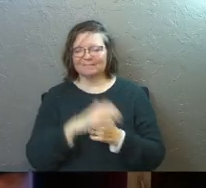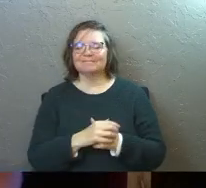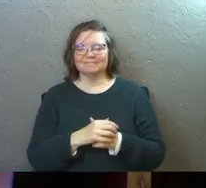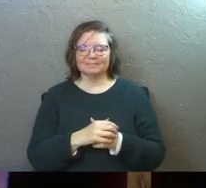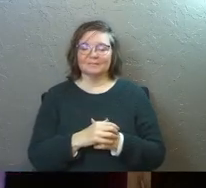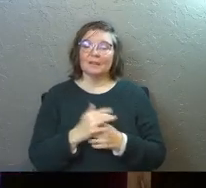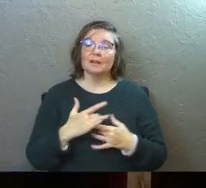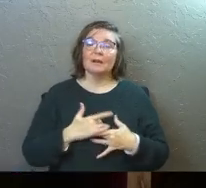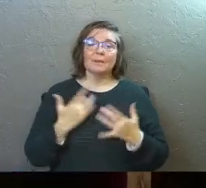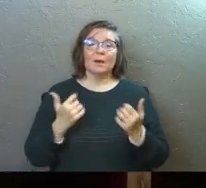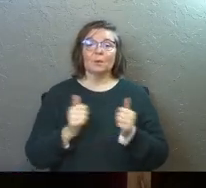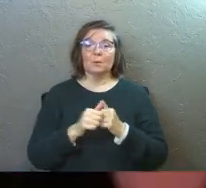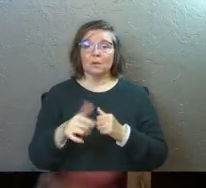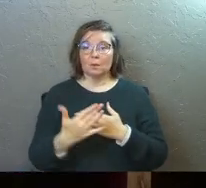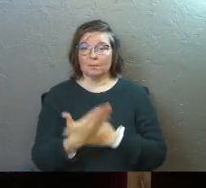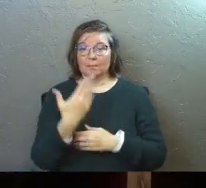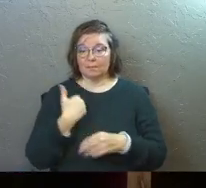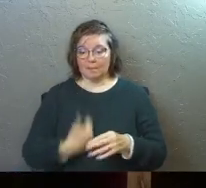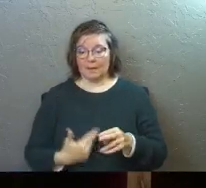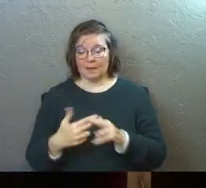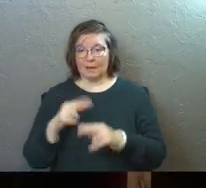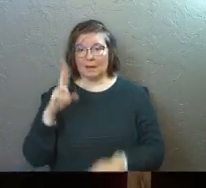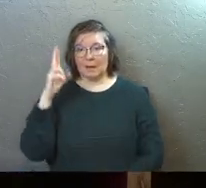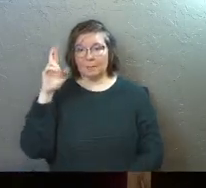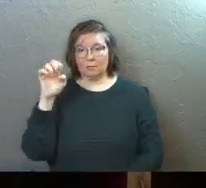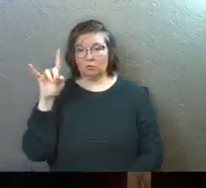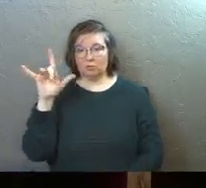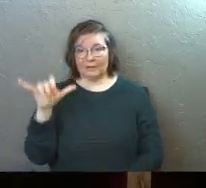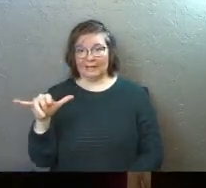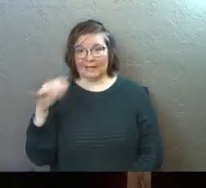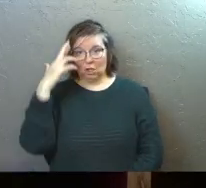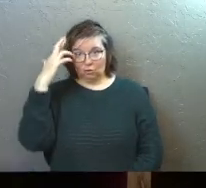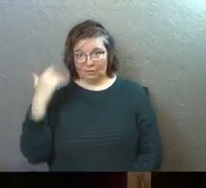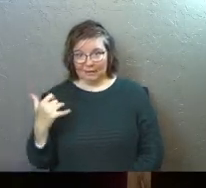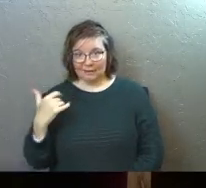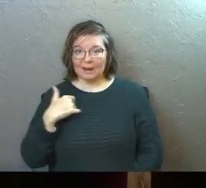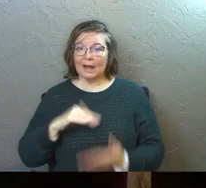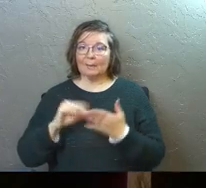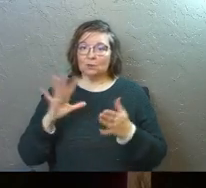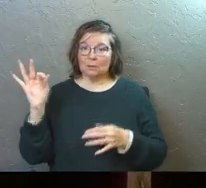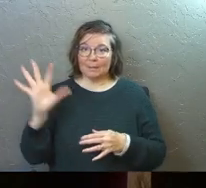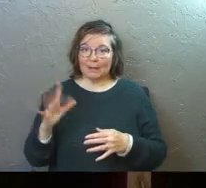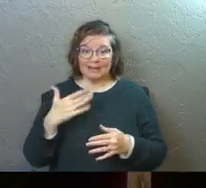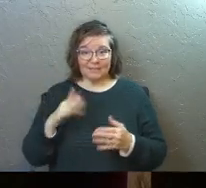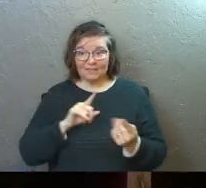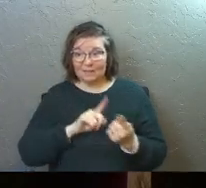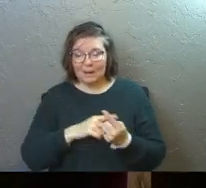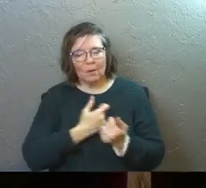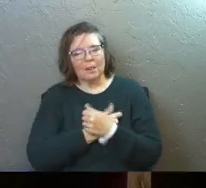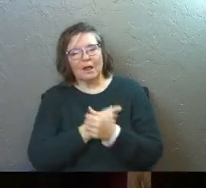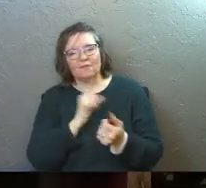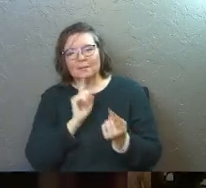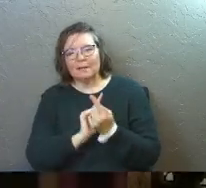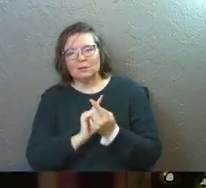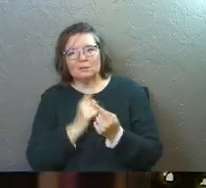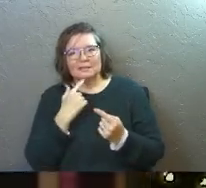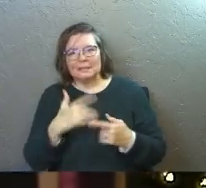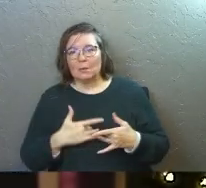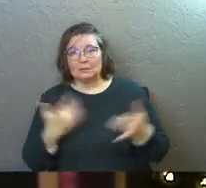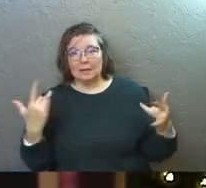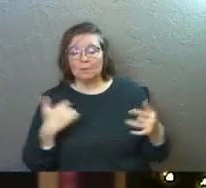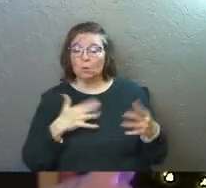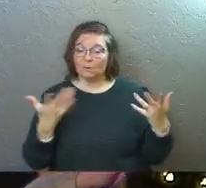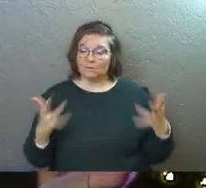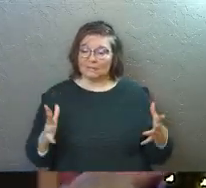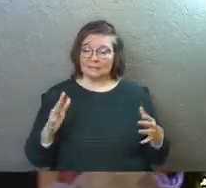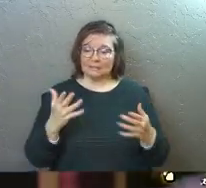Amen. Well, guys, I'm so glad to be with y'all. My name is Ricky, and I'm the students pastor here at Grace. If we've never met, love to meet you. Just somehow, just say what's up. But we are